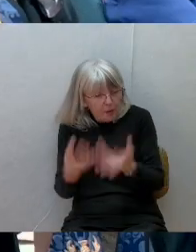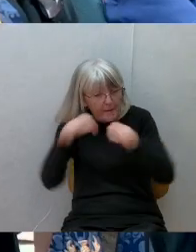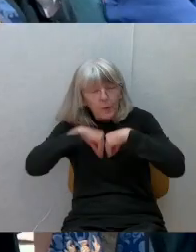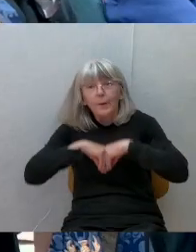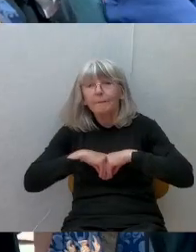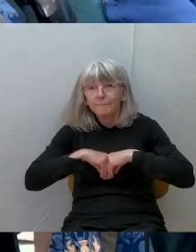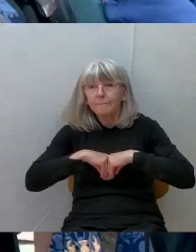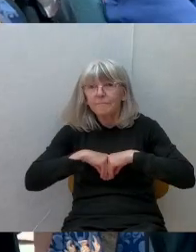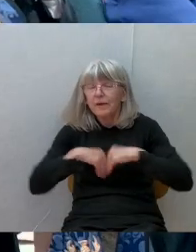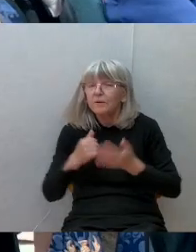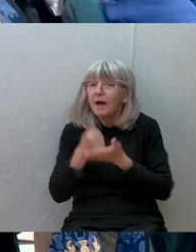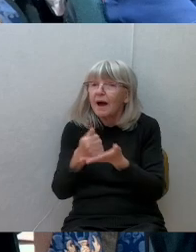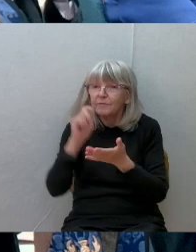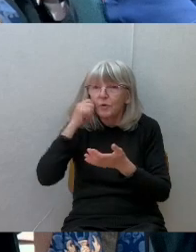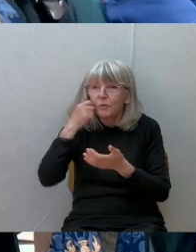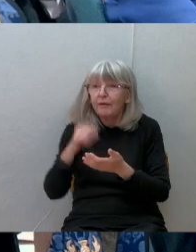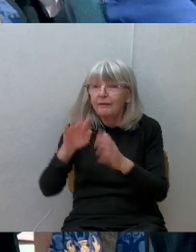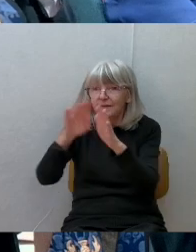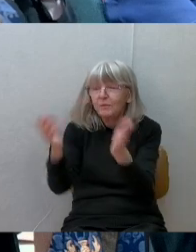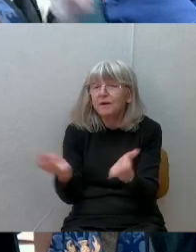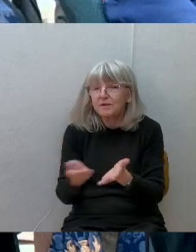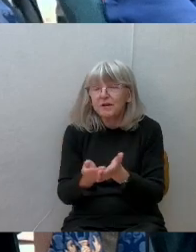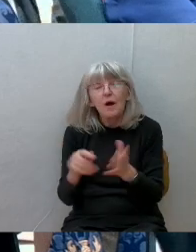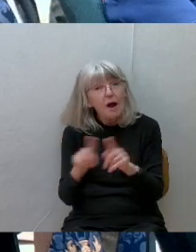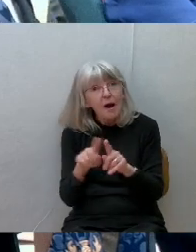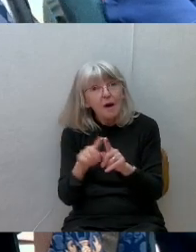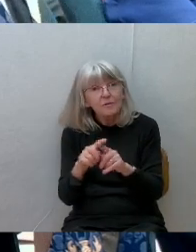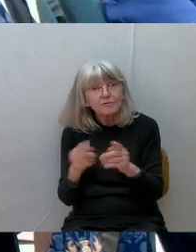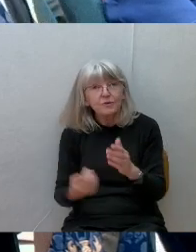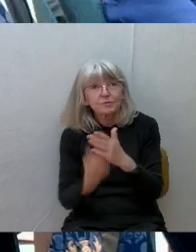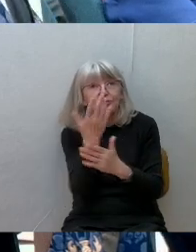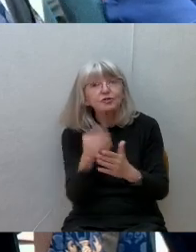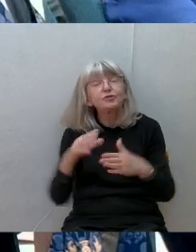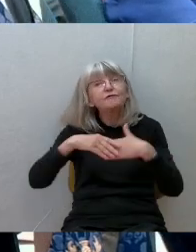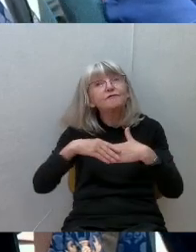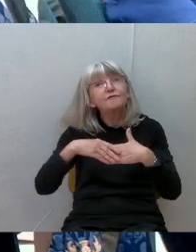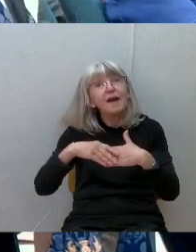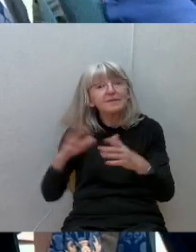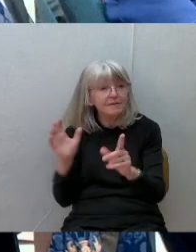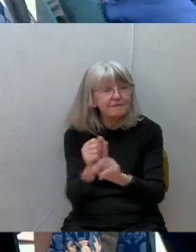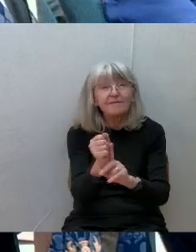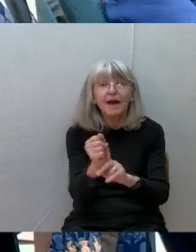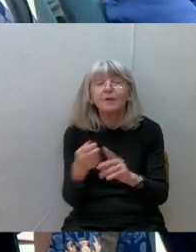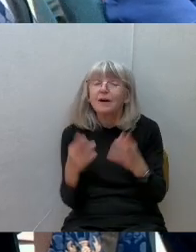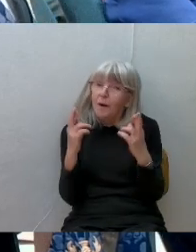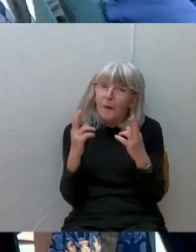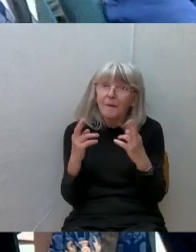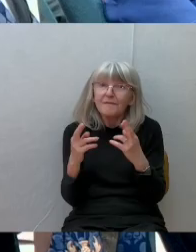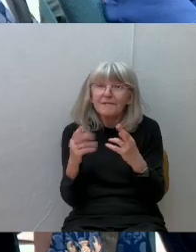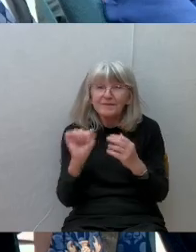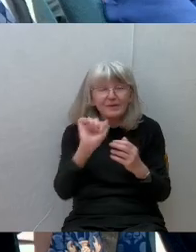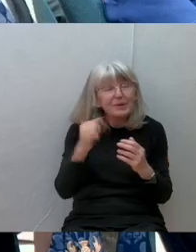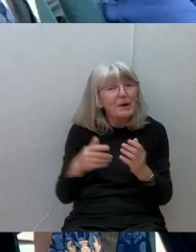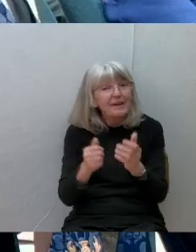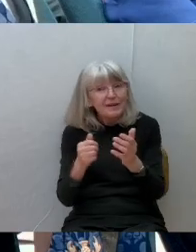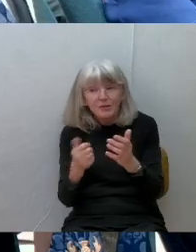And on a lighter note, but just as importantly, you'll have found new friends, hopefully lifetime friends, and perhaps even your life